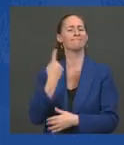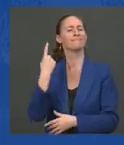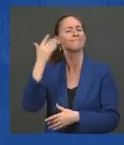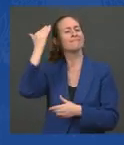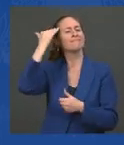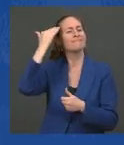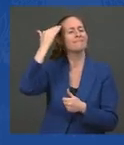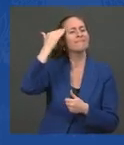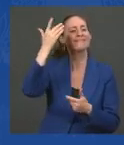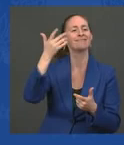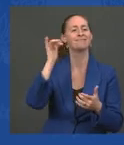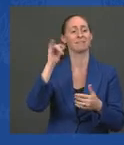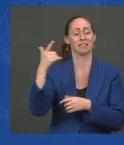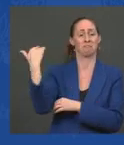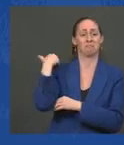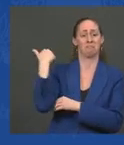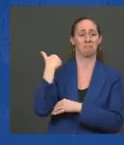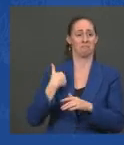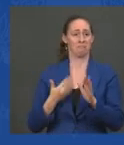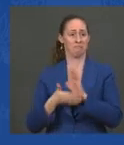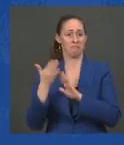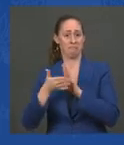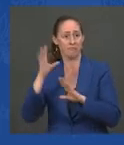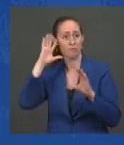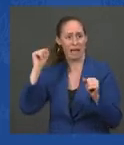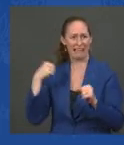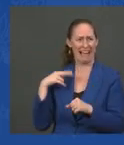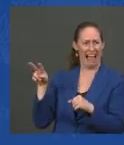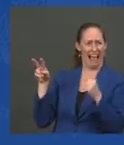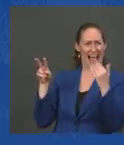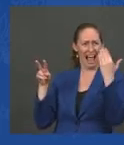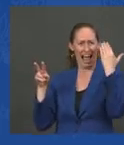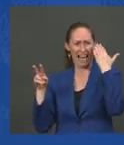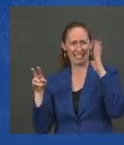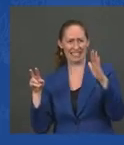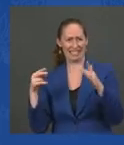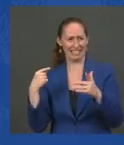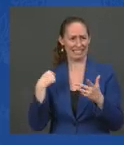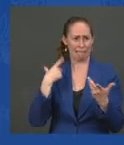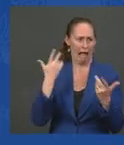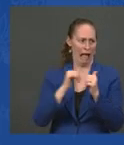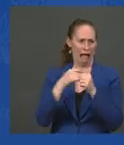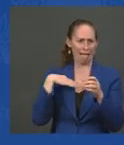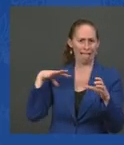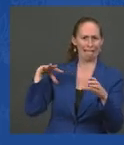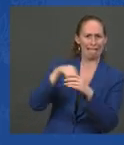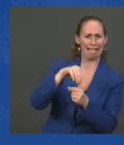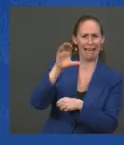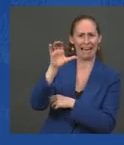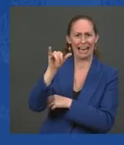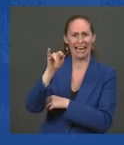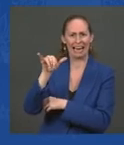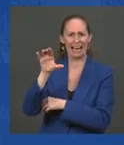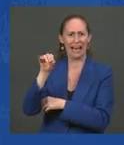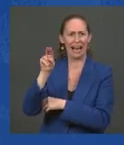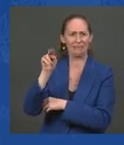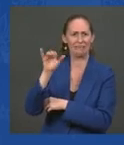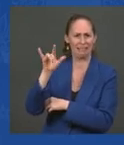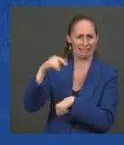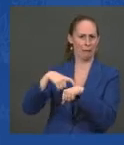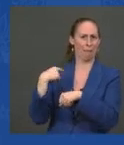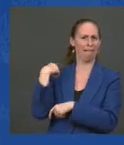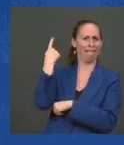run for the county council. I didn't even want to. But look, this struggle is no longer just over who gets to